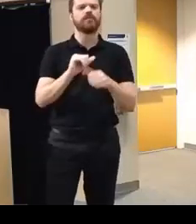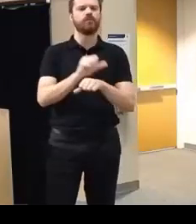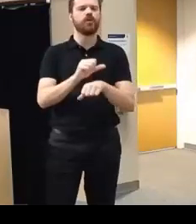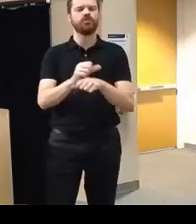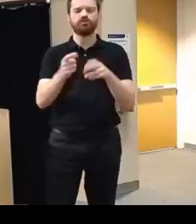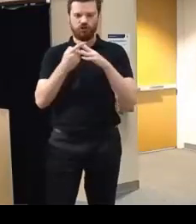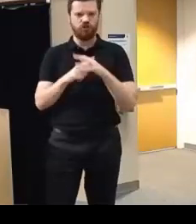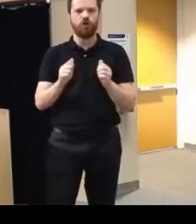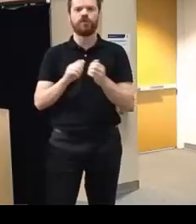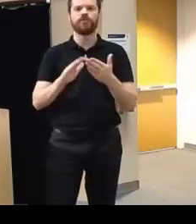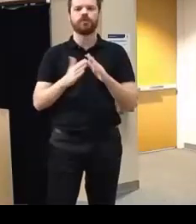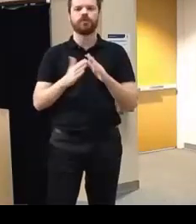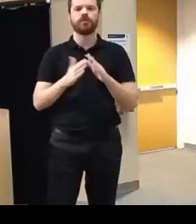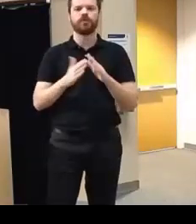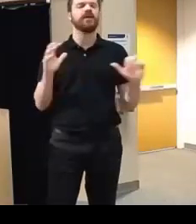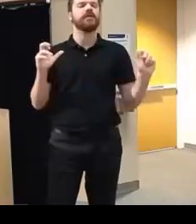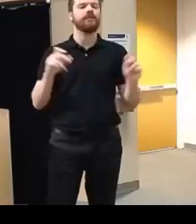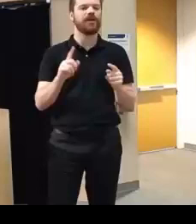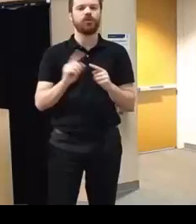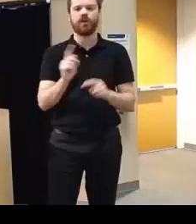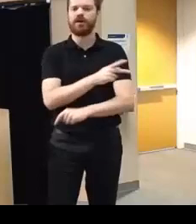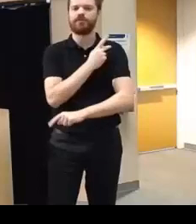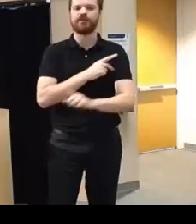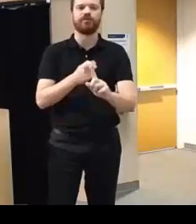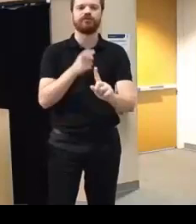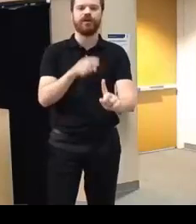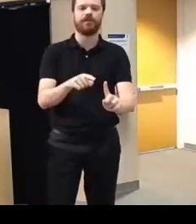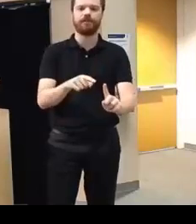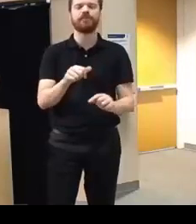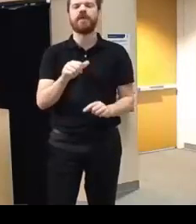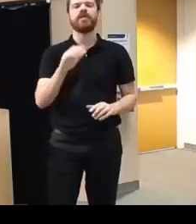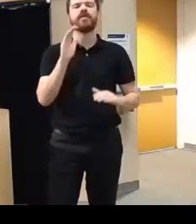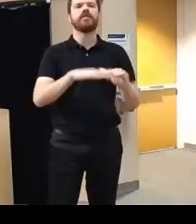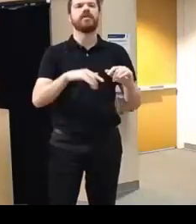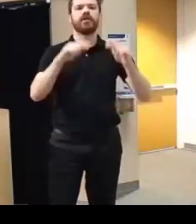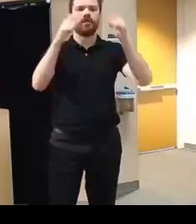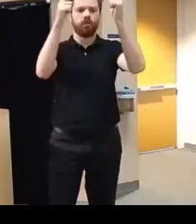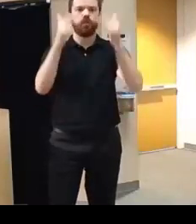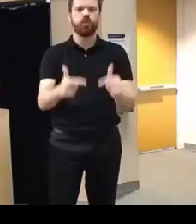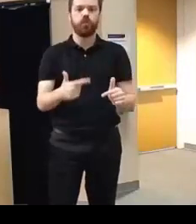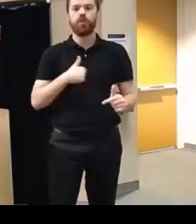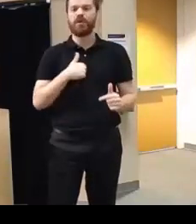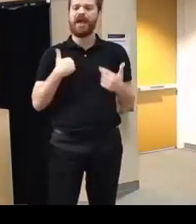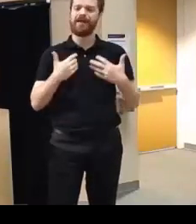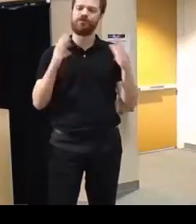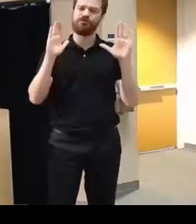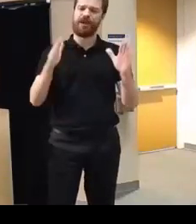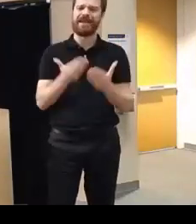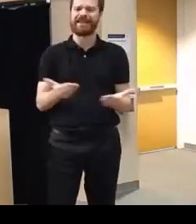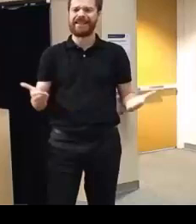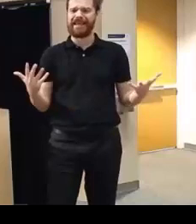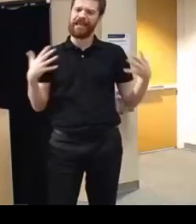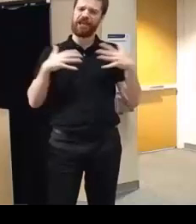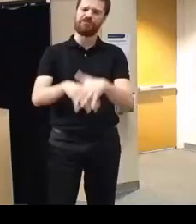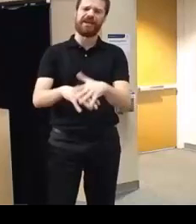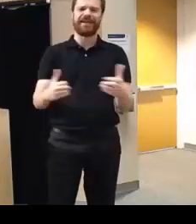starting with the community, going back to where patients are coming from, and not coming from this top-down approach of like, wow, we have all these great things and they integrate